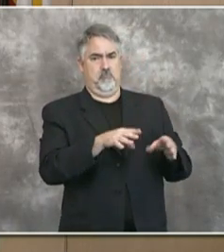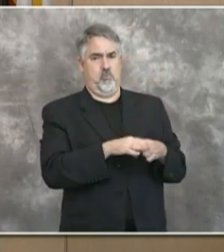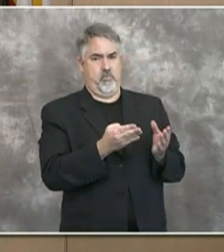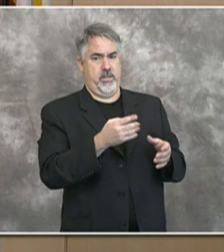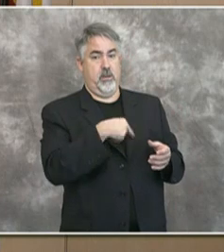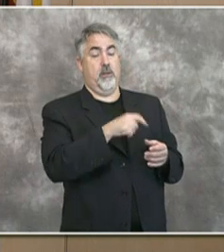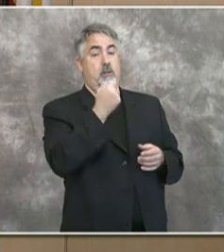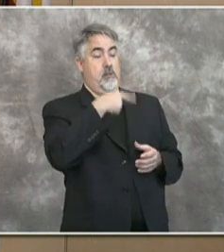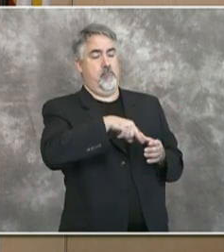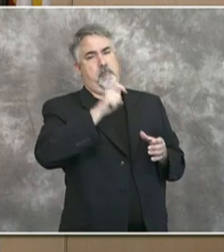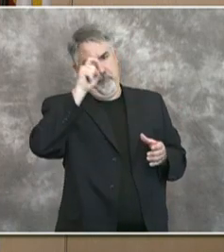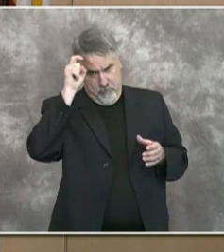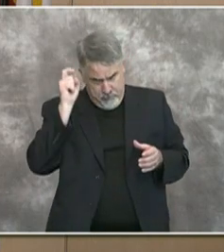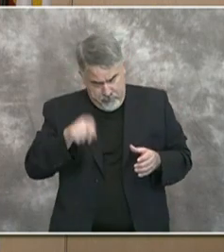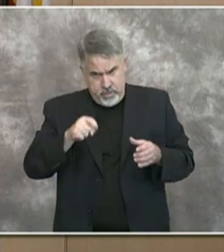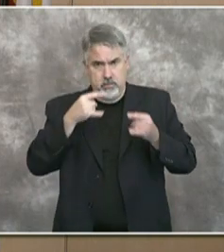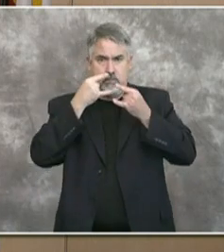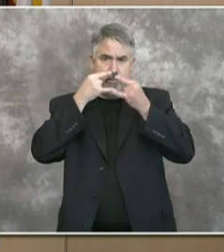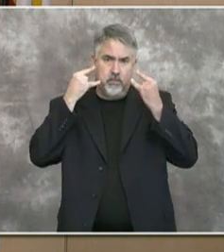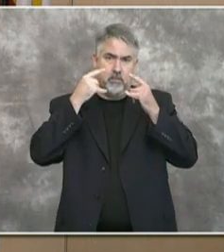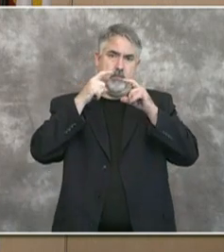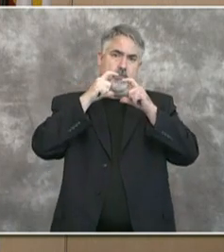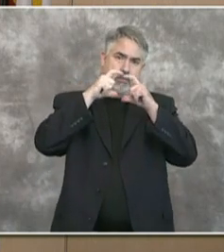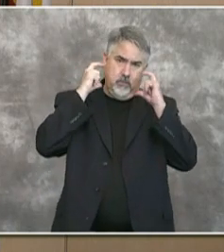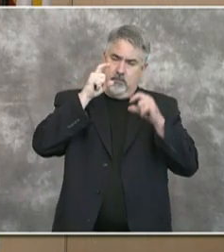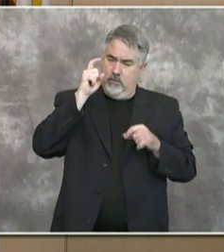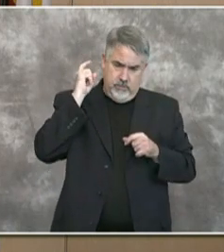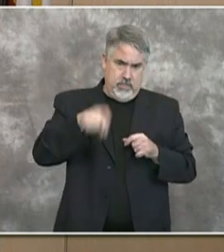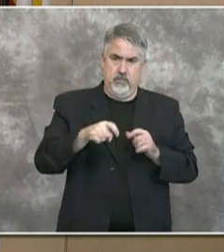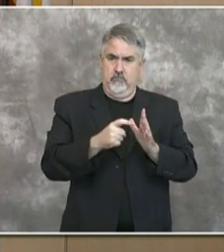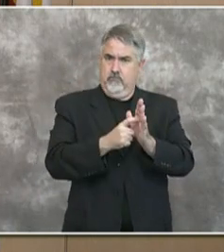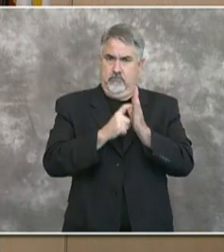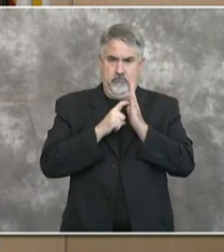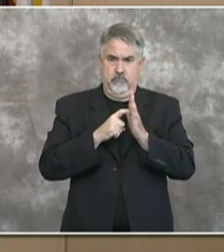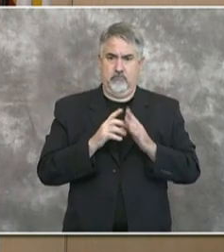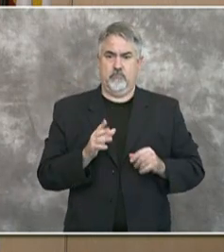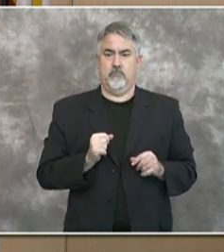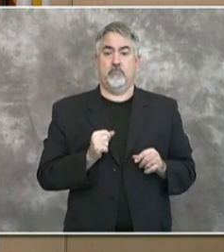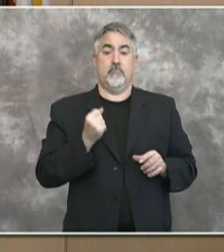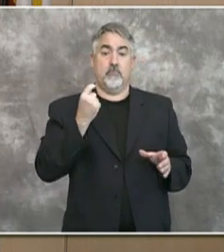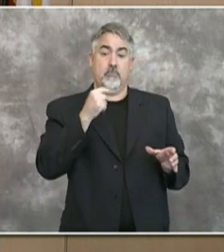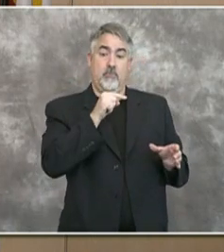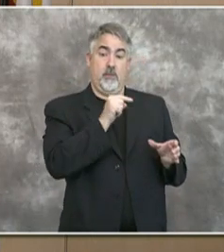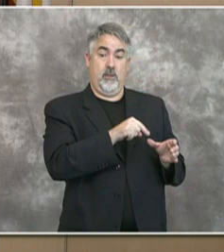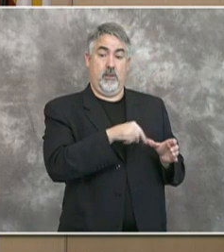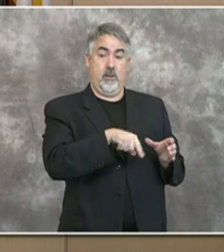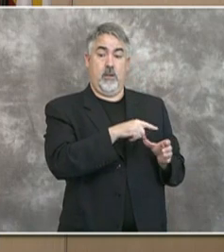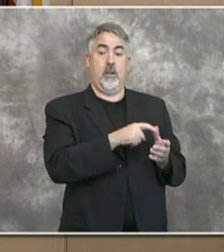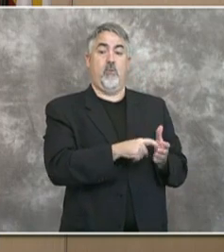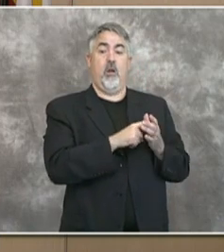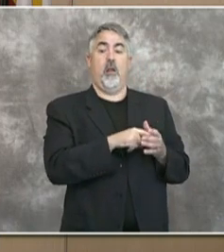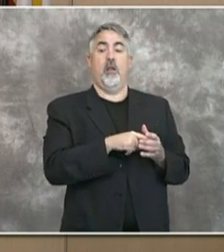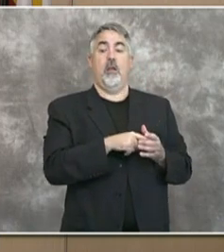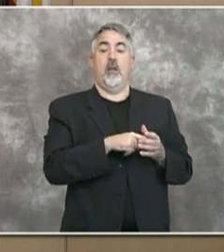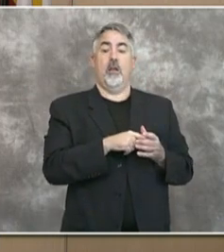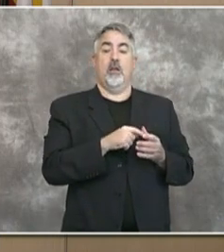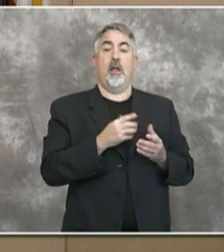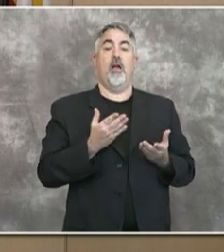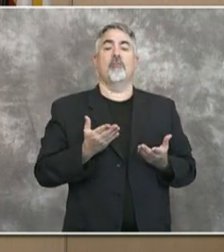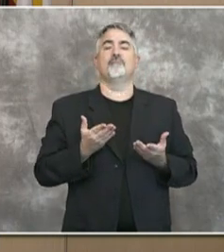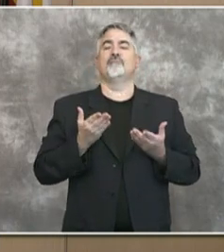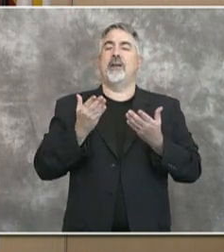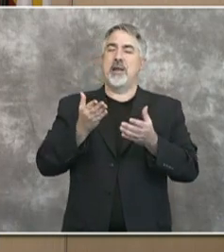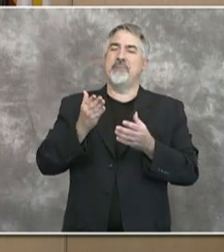facial coverings to occur. And then we strongly recommended it for the rest